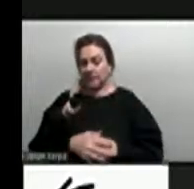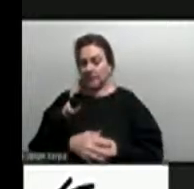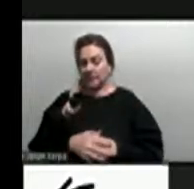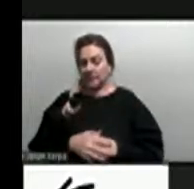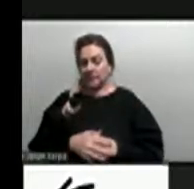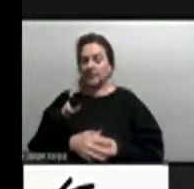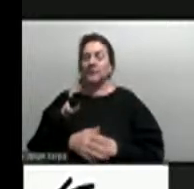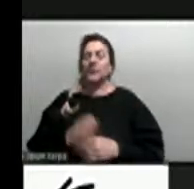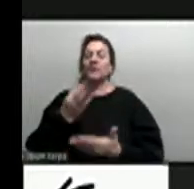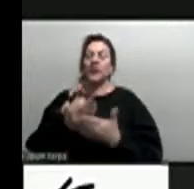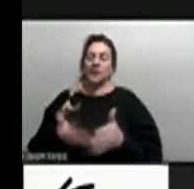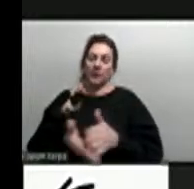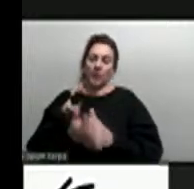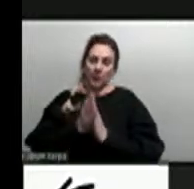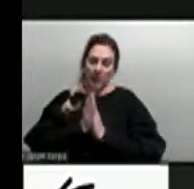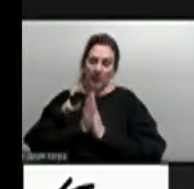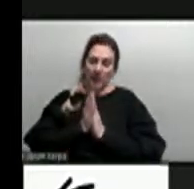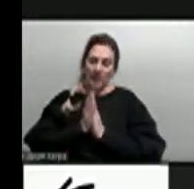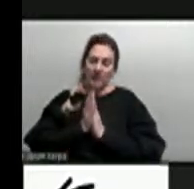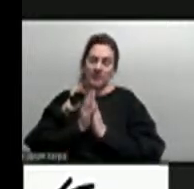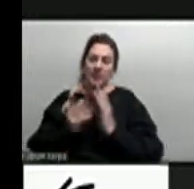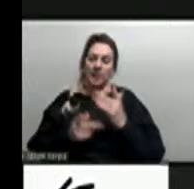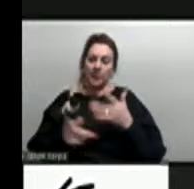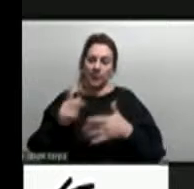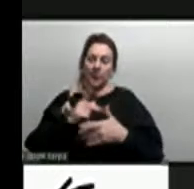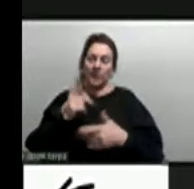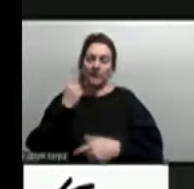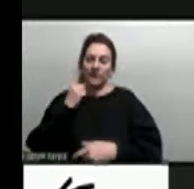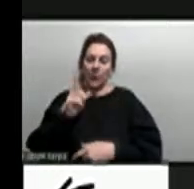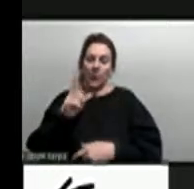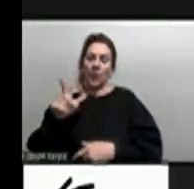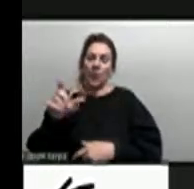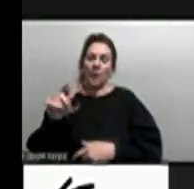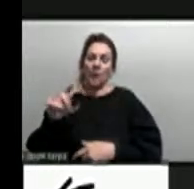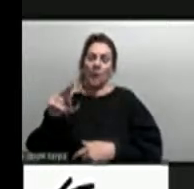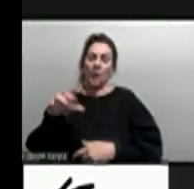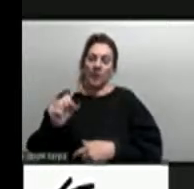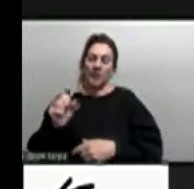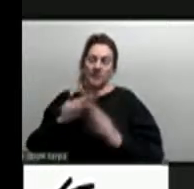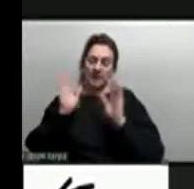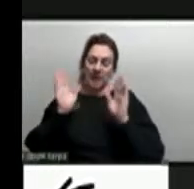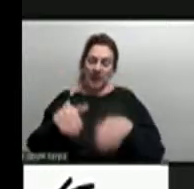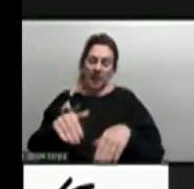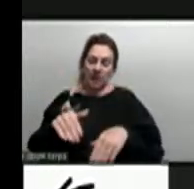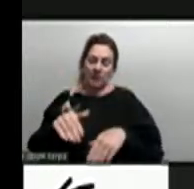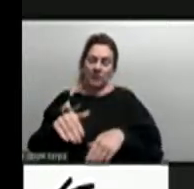funding requests or funding priorities for the Lotus House and homeless women and children